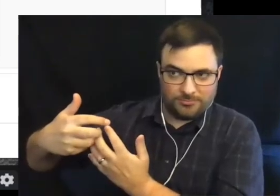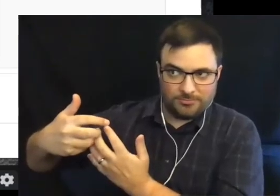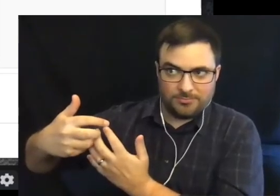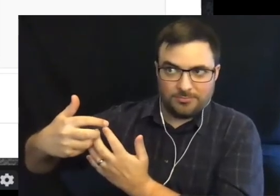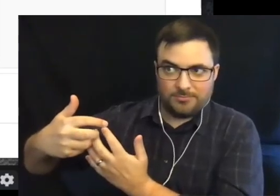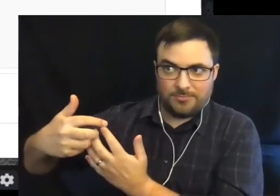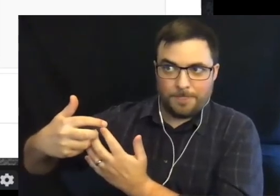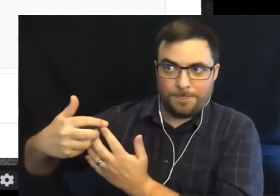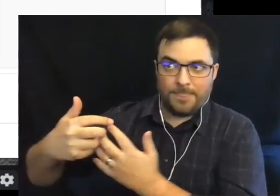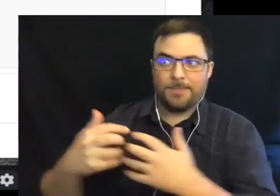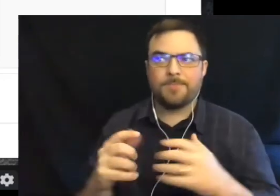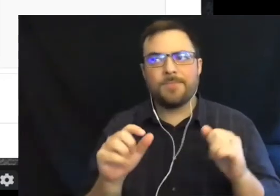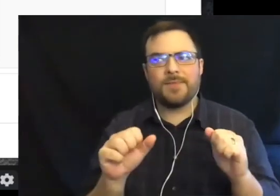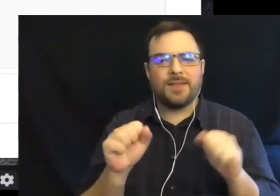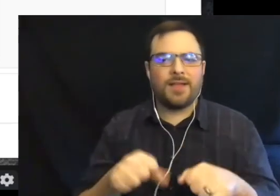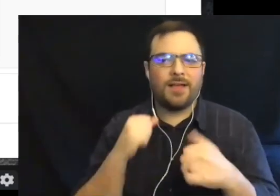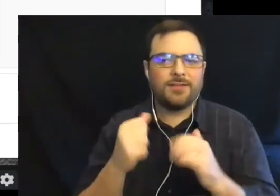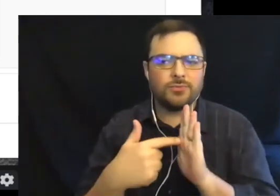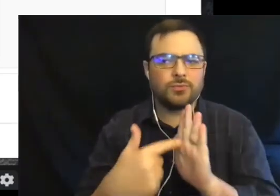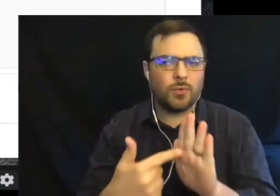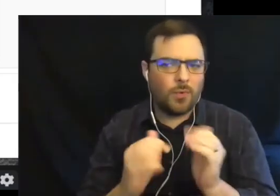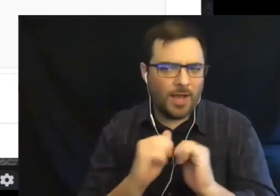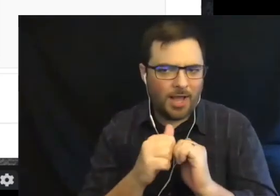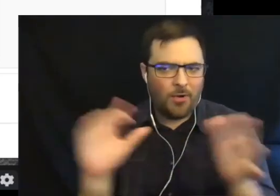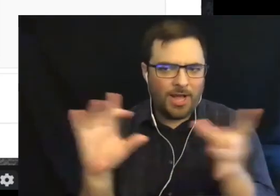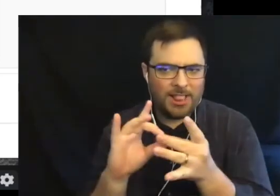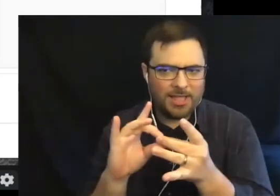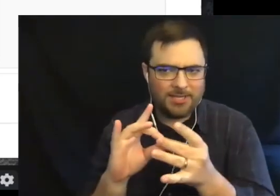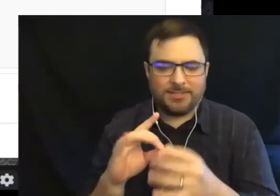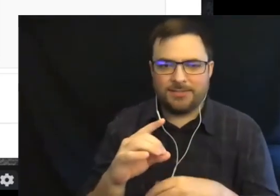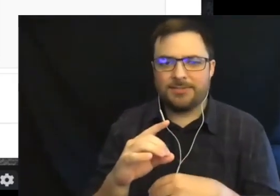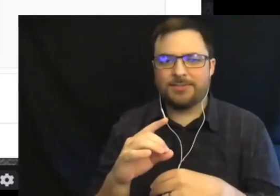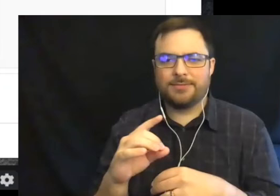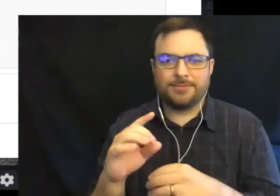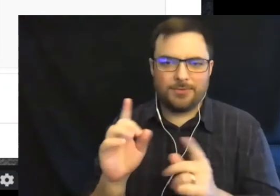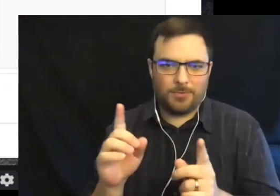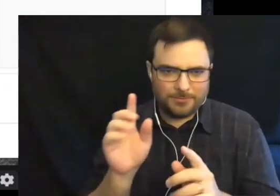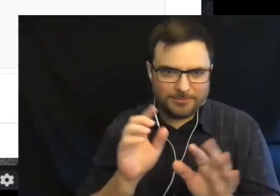And I can show you how I linked it to this slide.